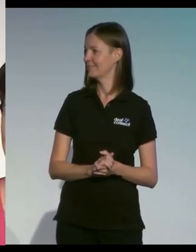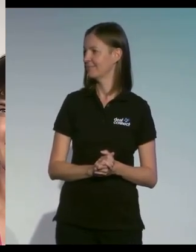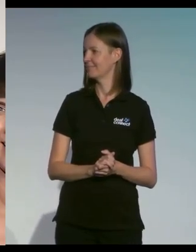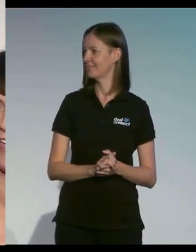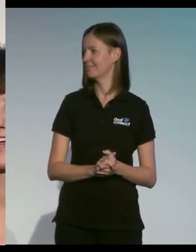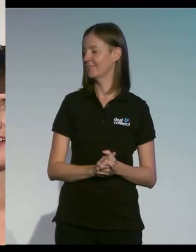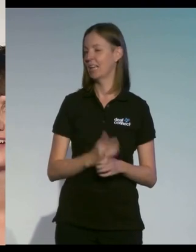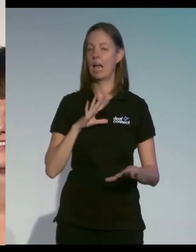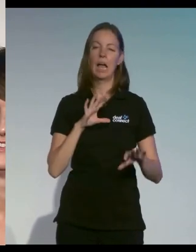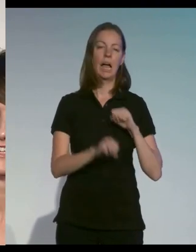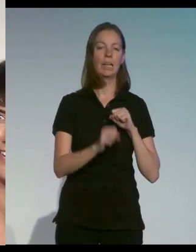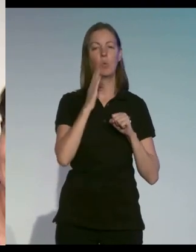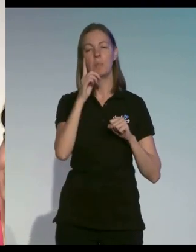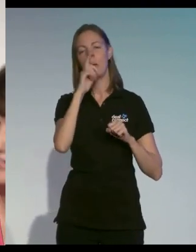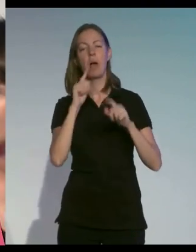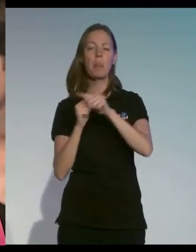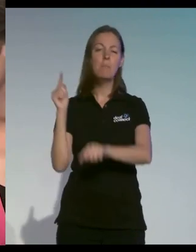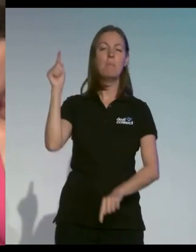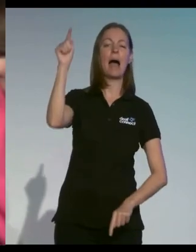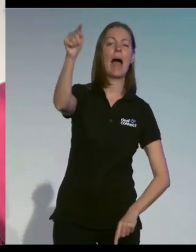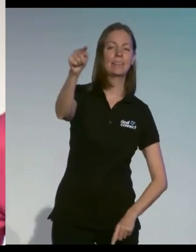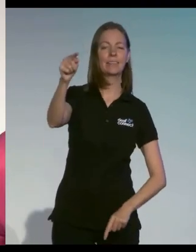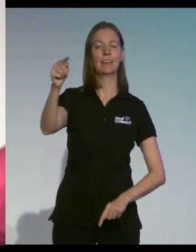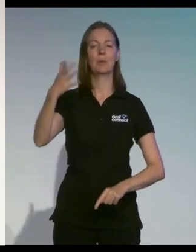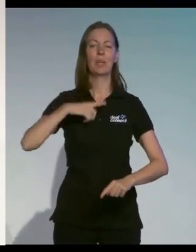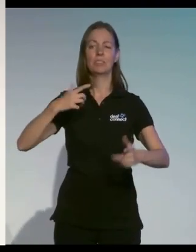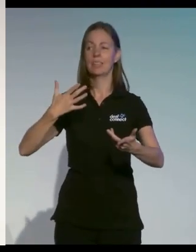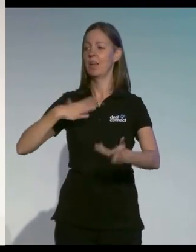I always hate it when people up the back answer correctly. Thank